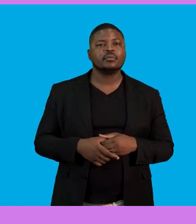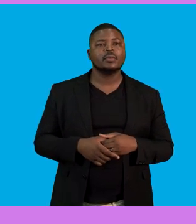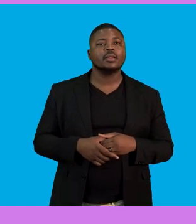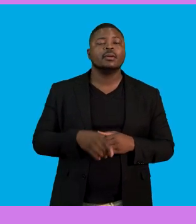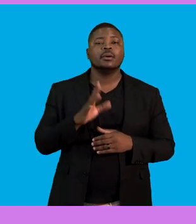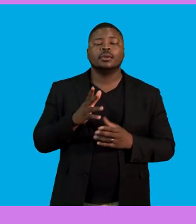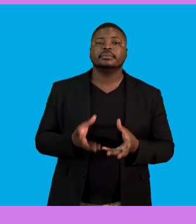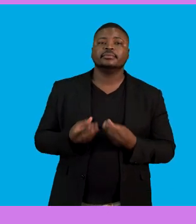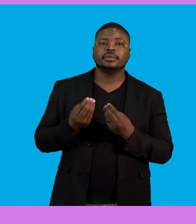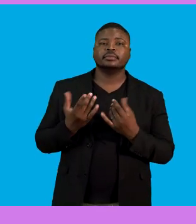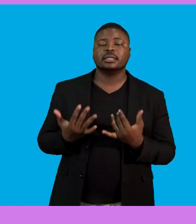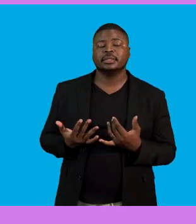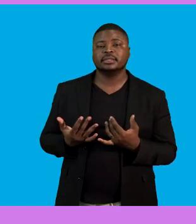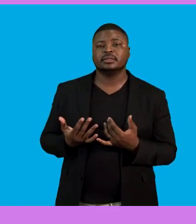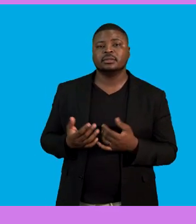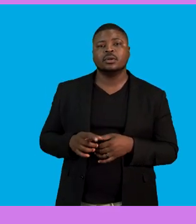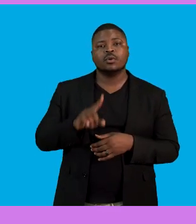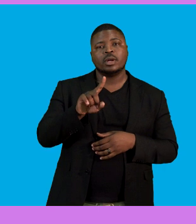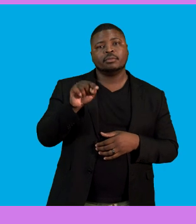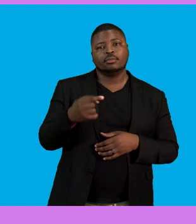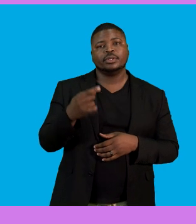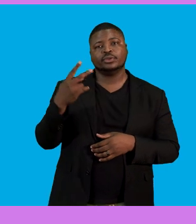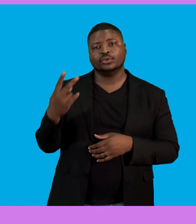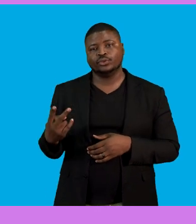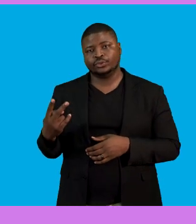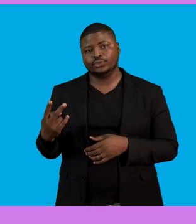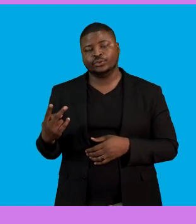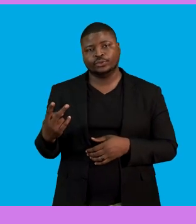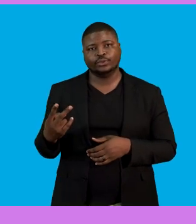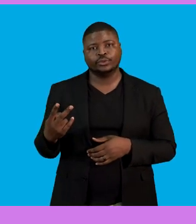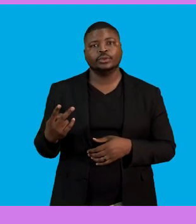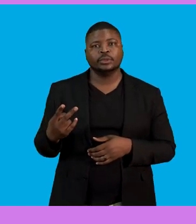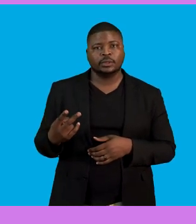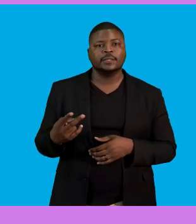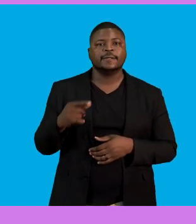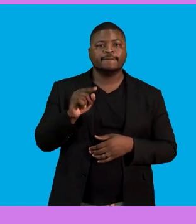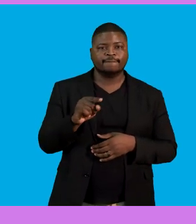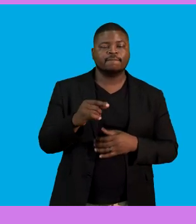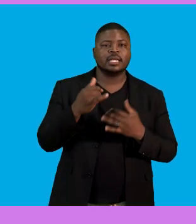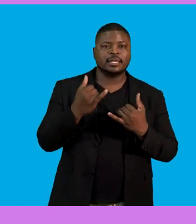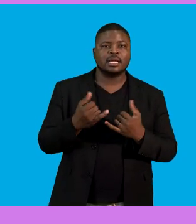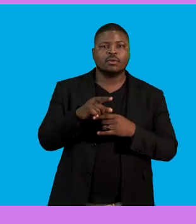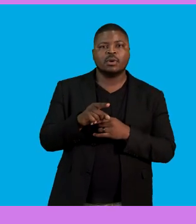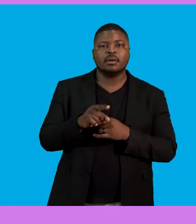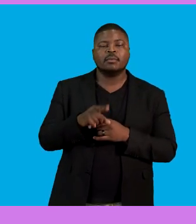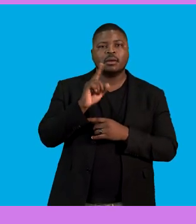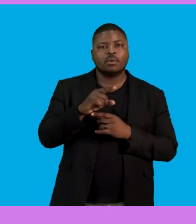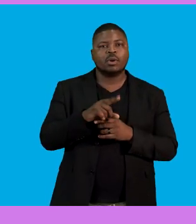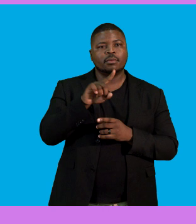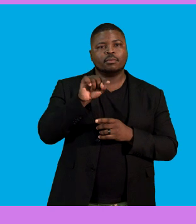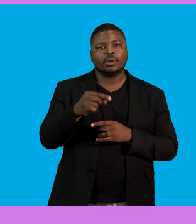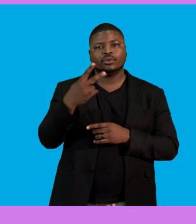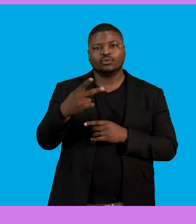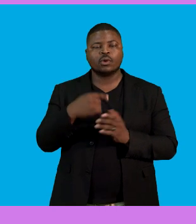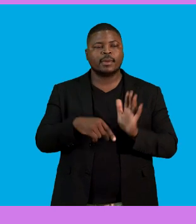multiplied by 15 over 100, which gives us 1.2. It gives us 1.2. Then we have to subtract this